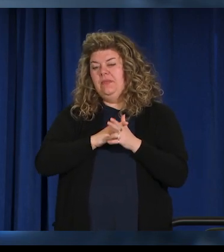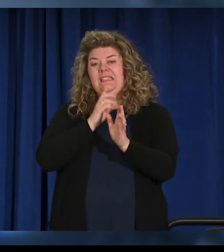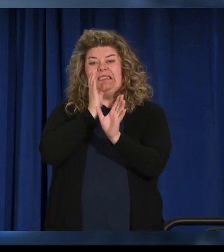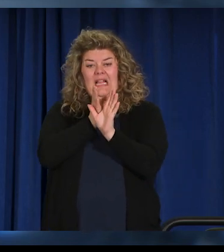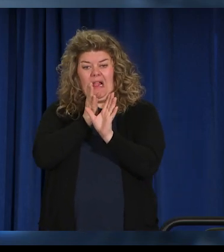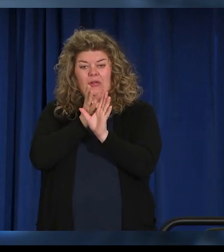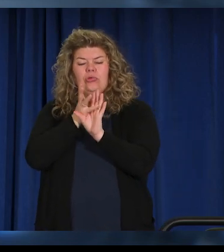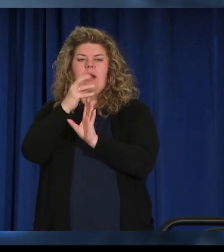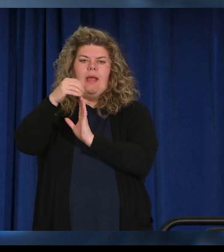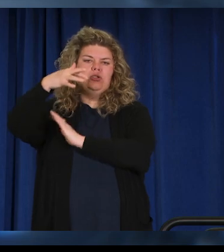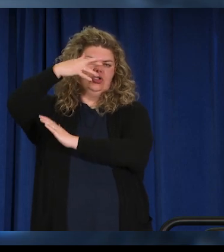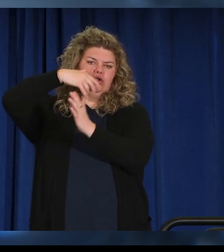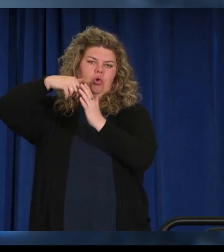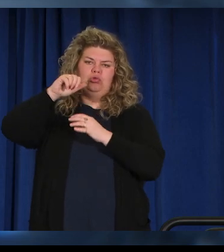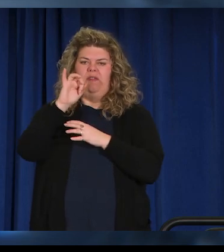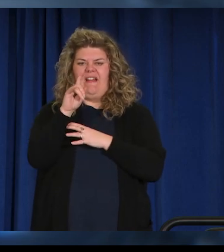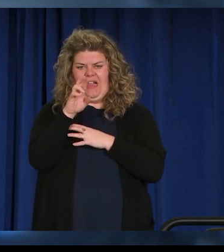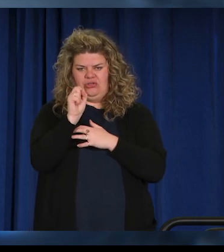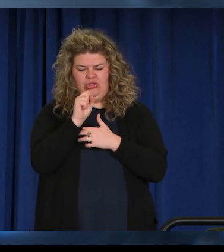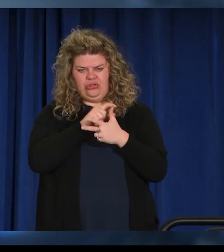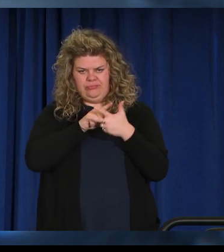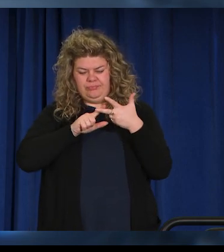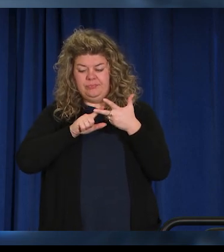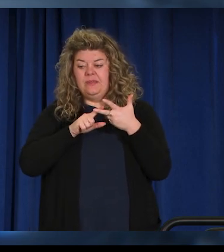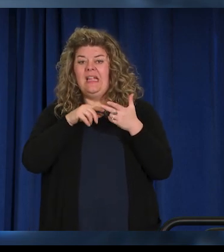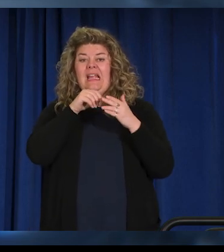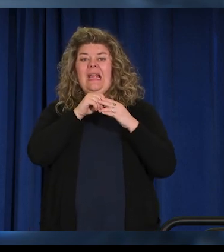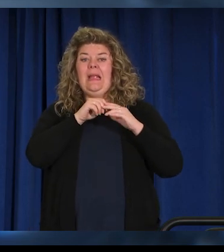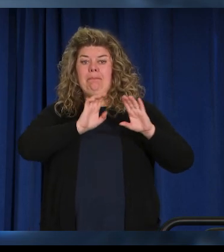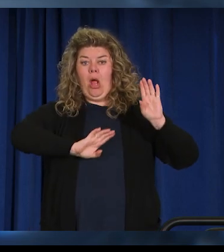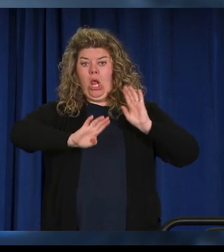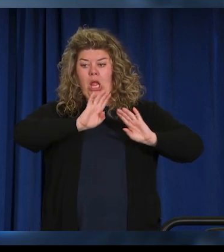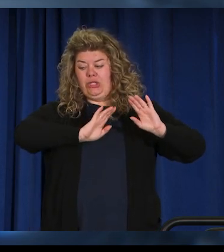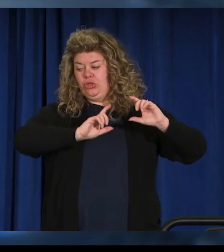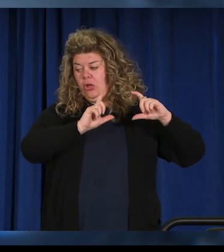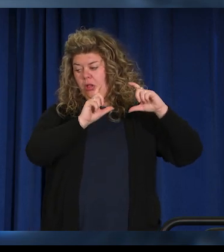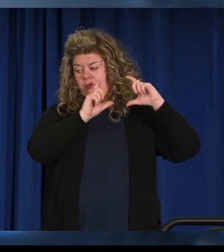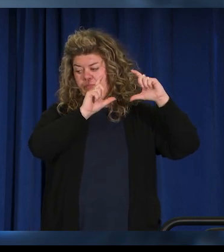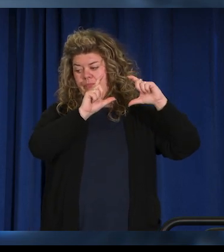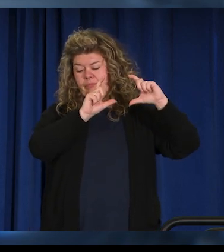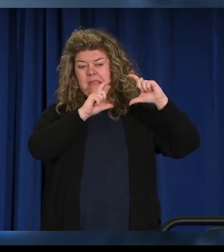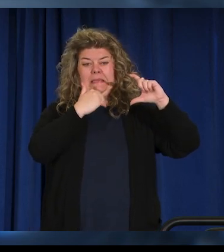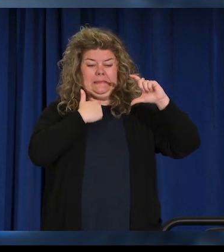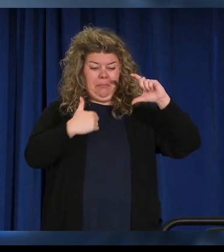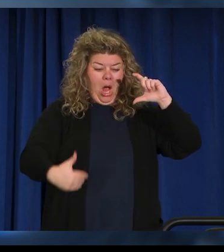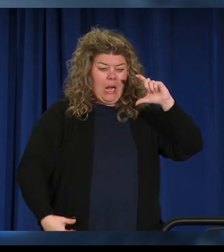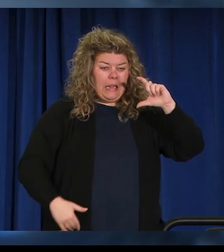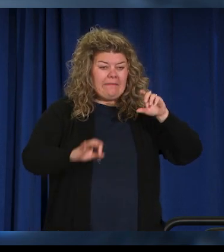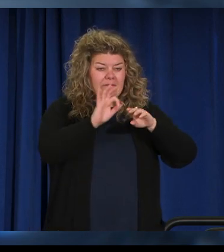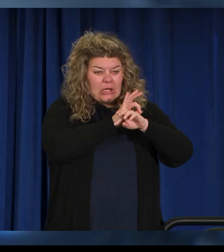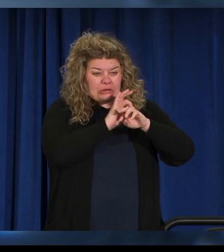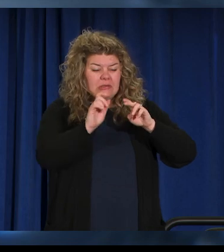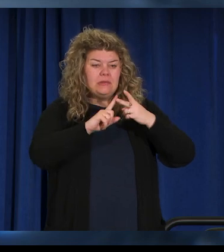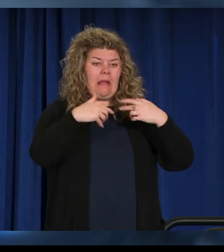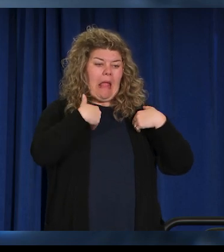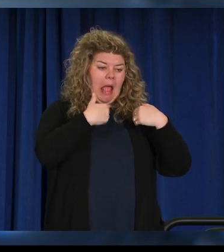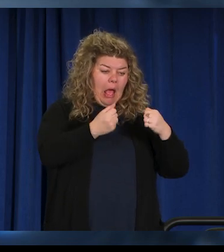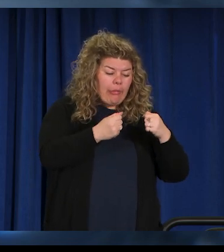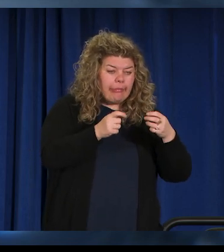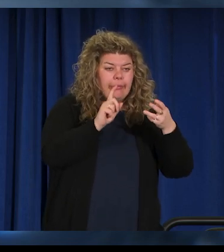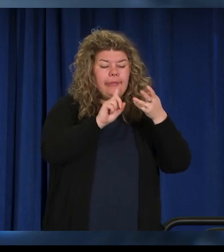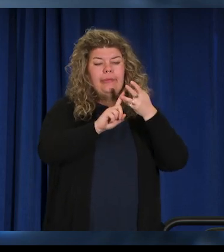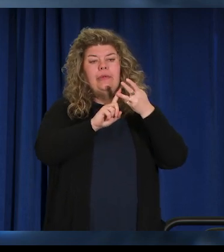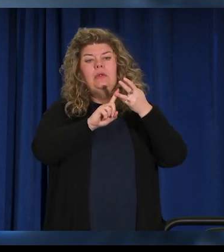psychological, and social factors. Within the biological circle, bodily functions, health conditions,